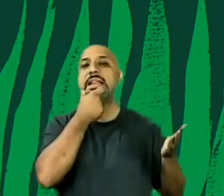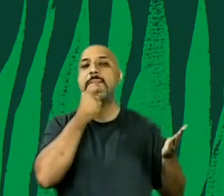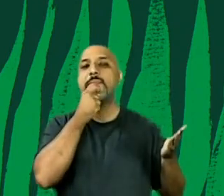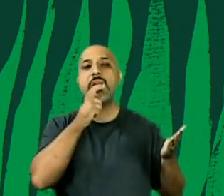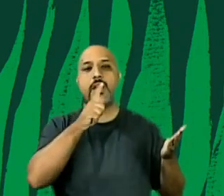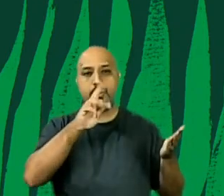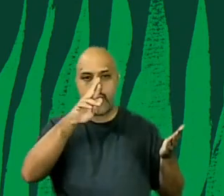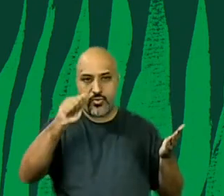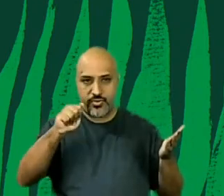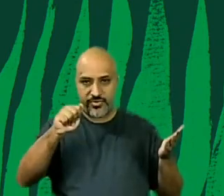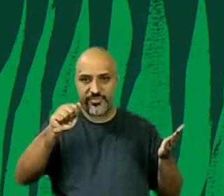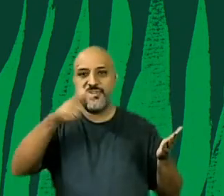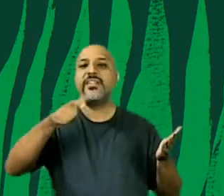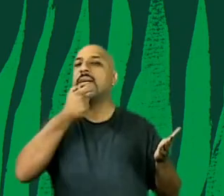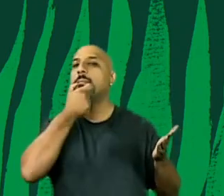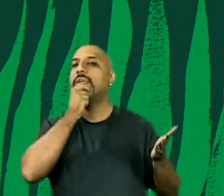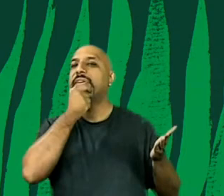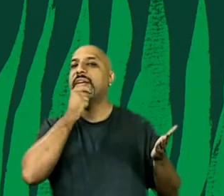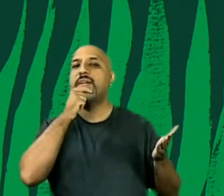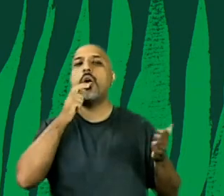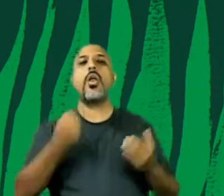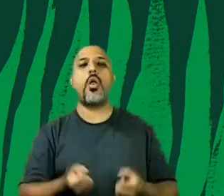translated into English.